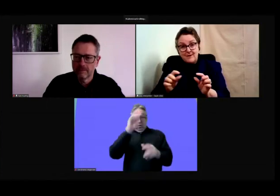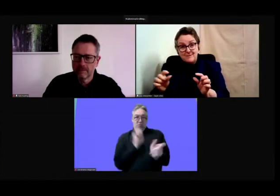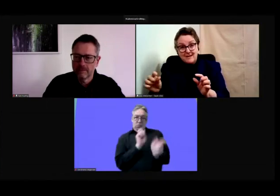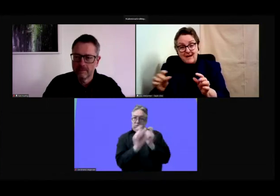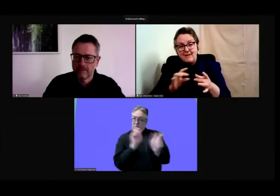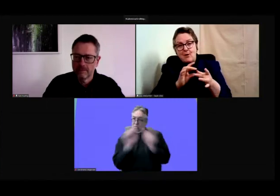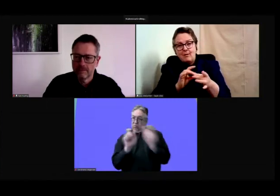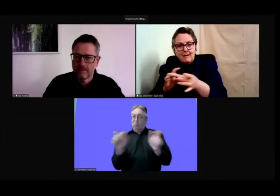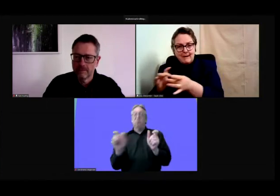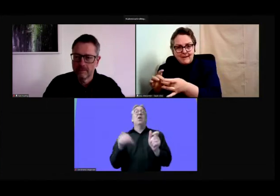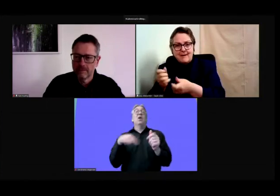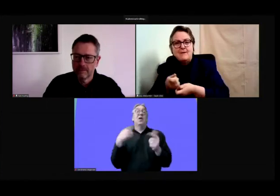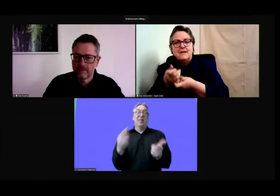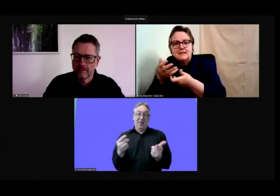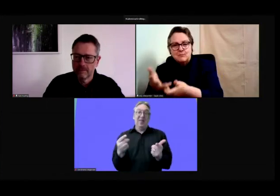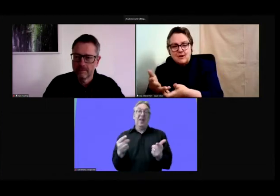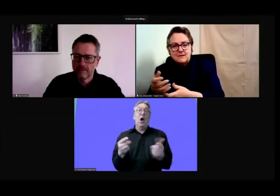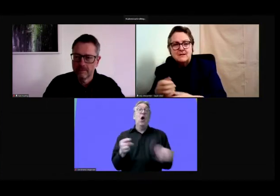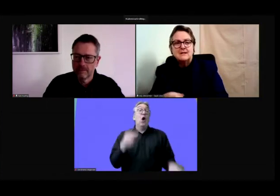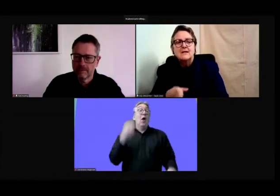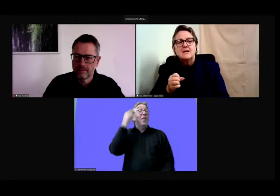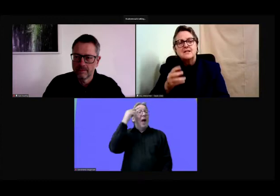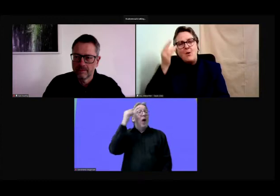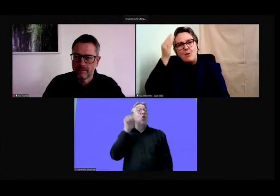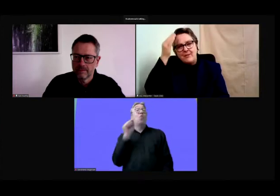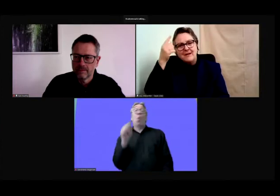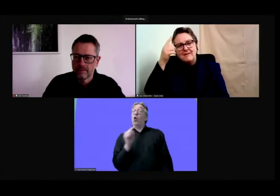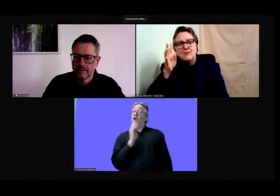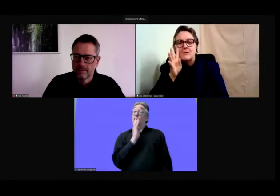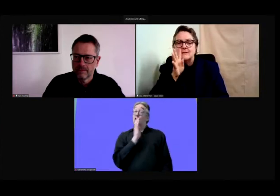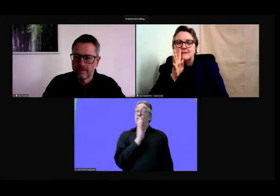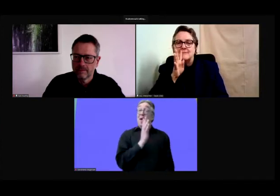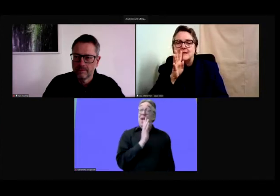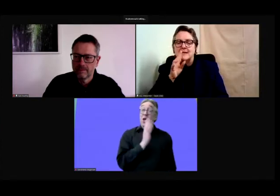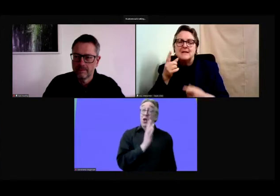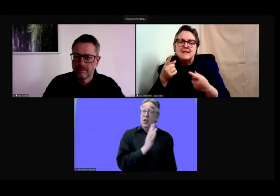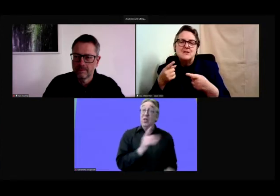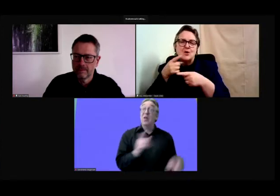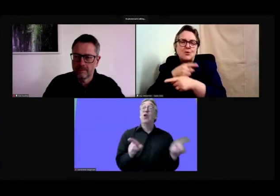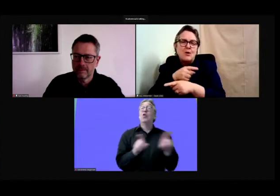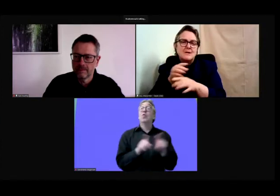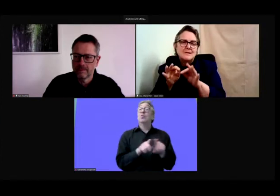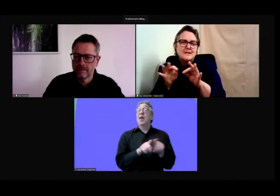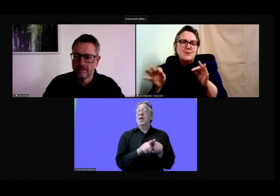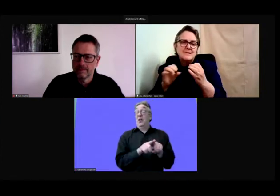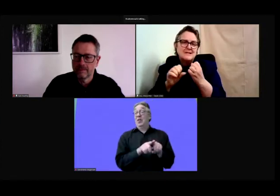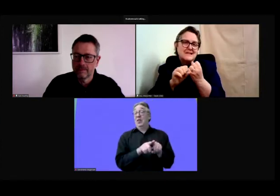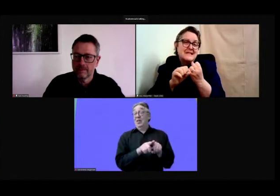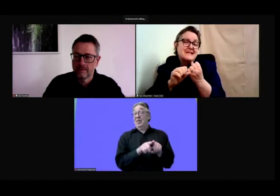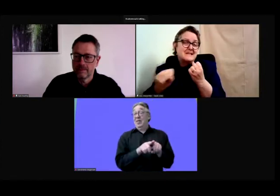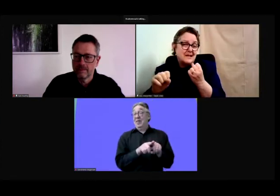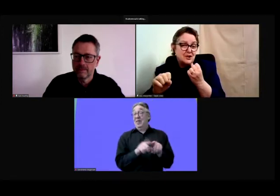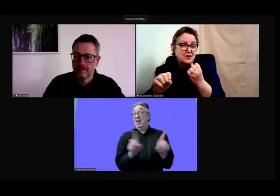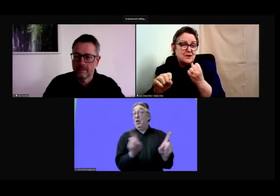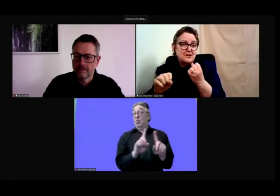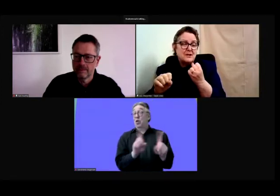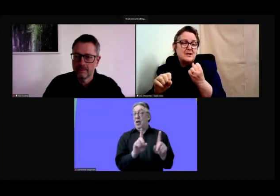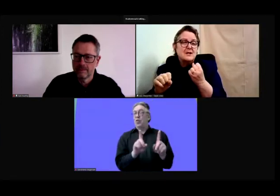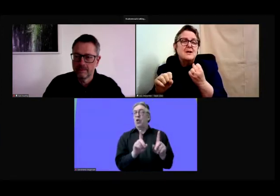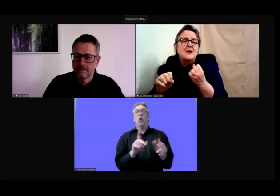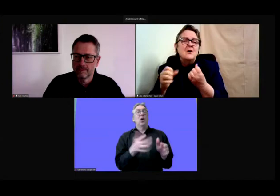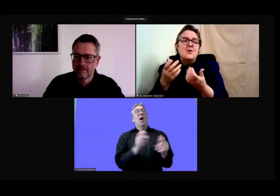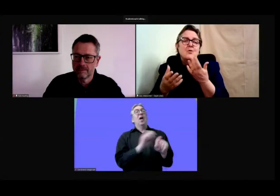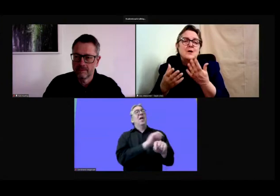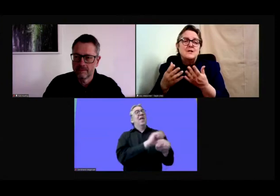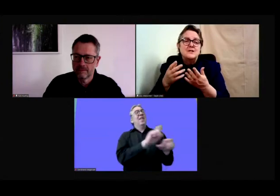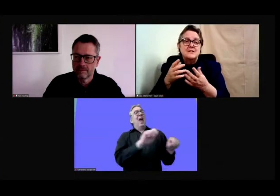Thinking for speaking is then a sort of a cross-linguistic extension of this to that extent that languages differ, and then